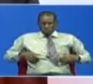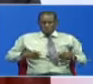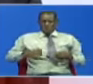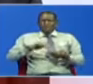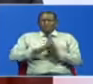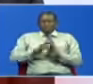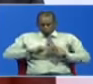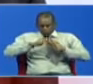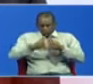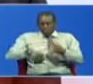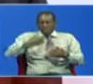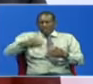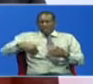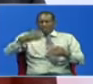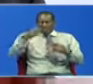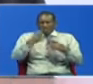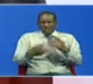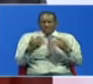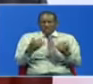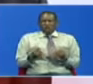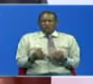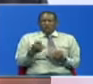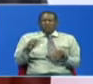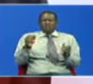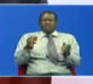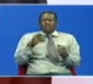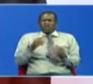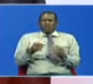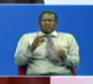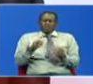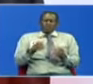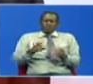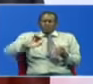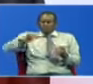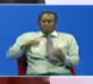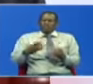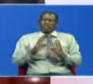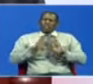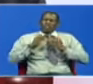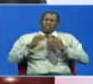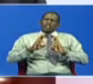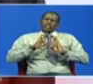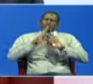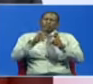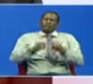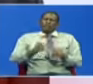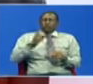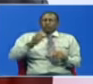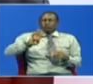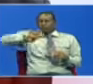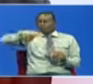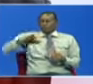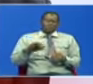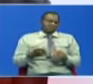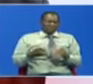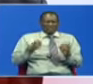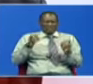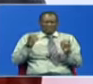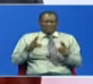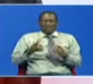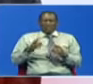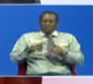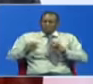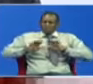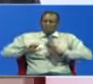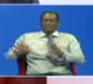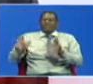year. So one county reporting 4,000 would also not be far-fetched. But I think we leave it to the team at the